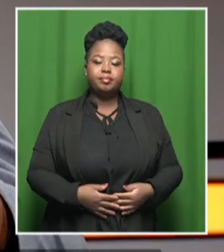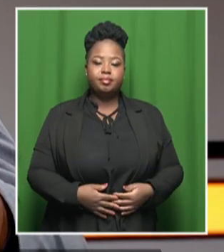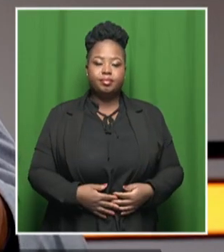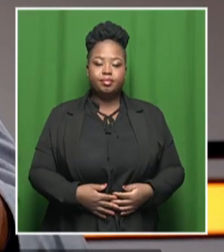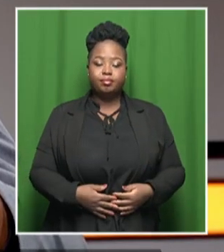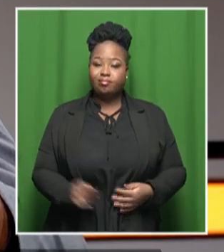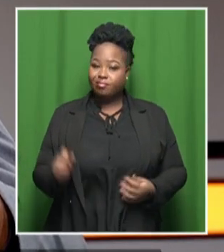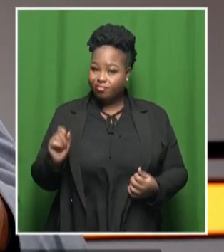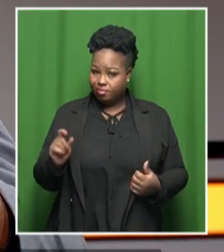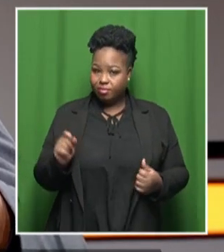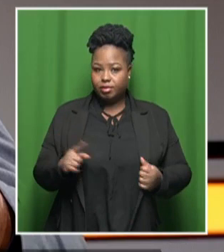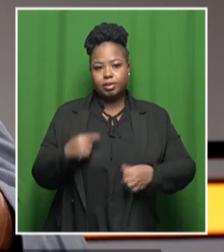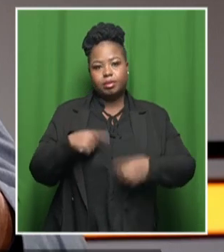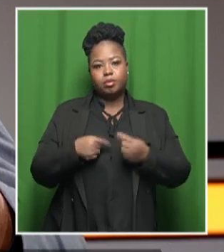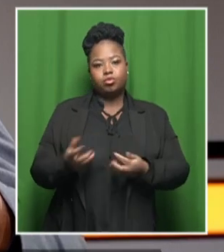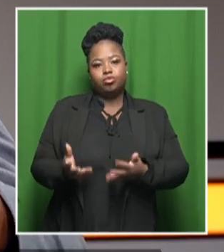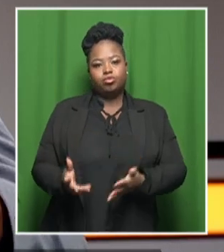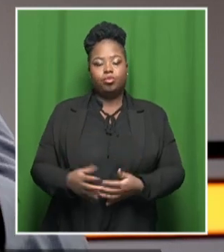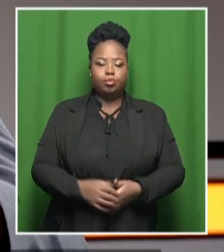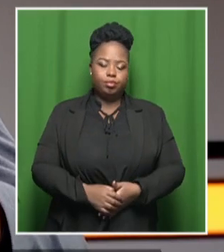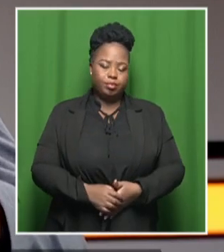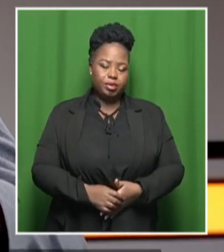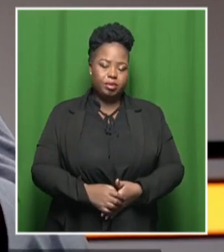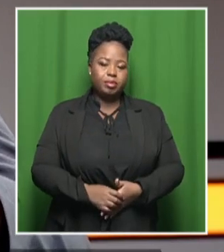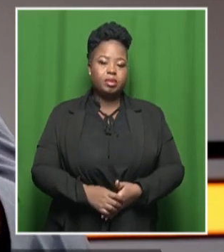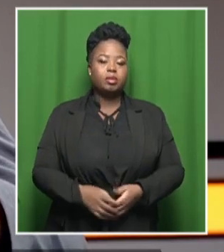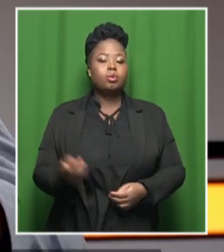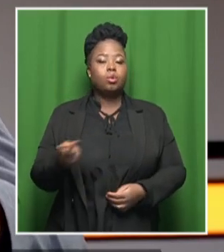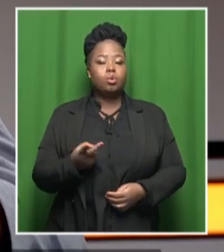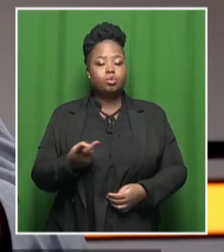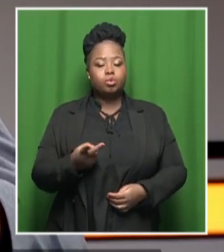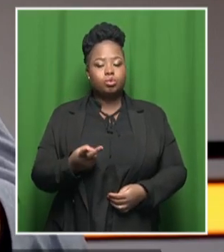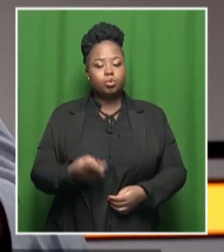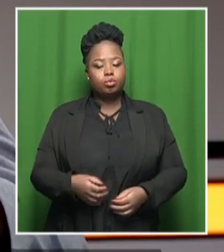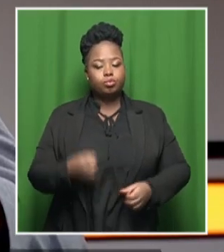what it's about. And there is a geopolitical